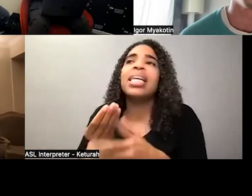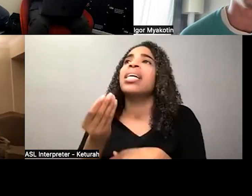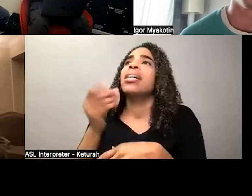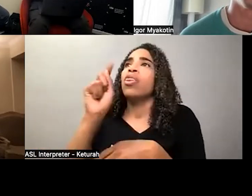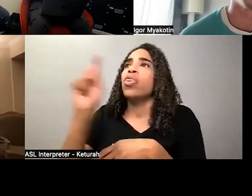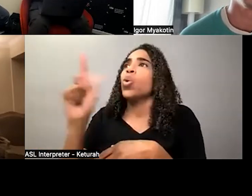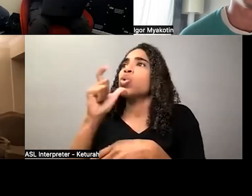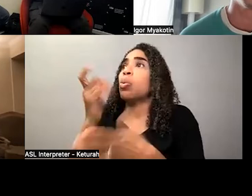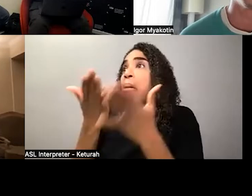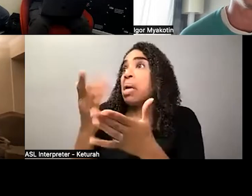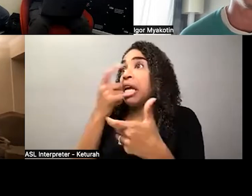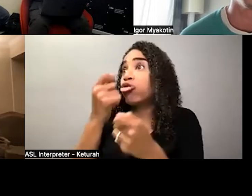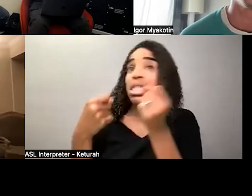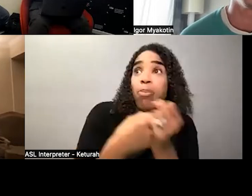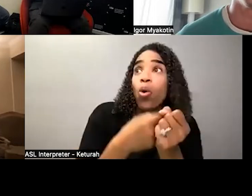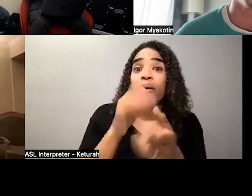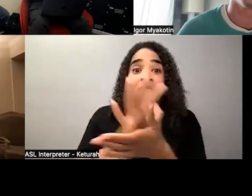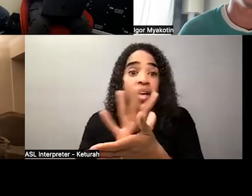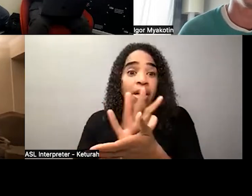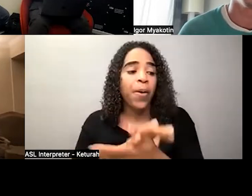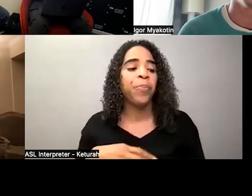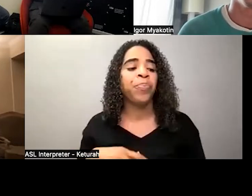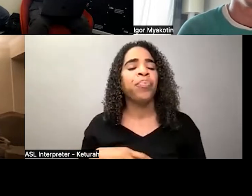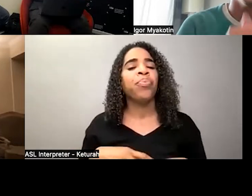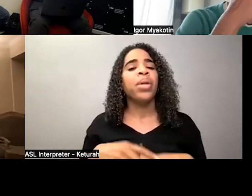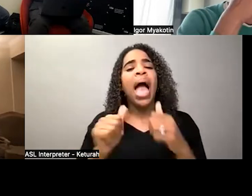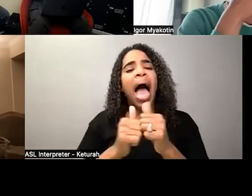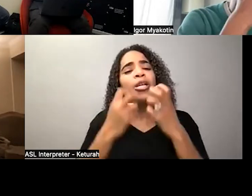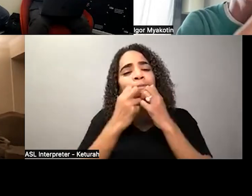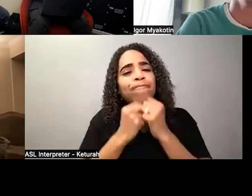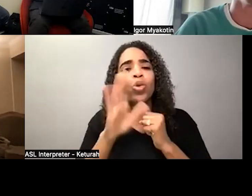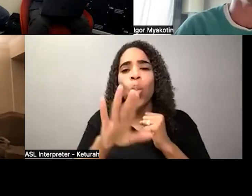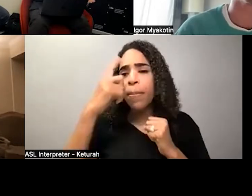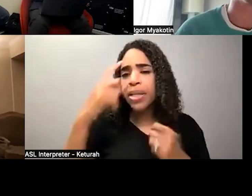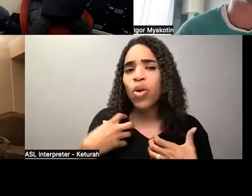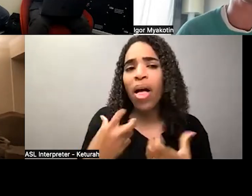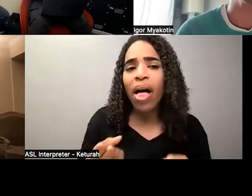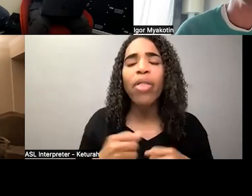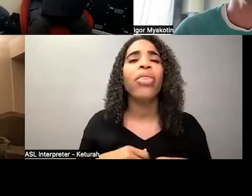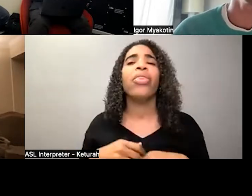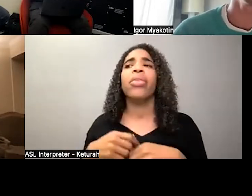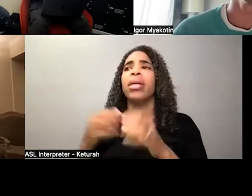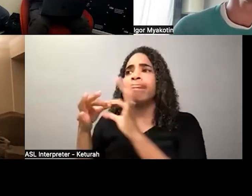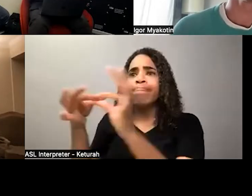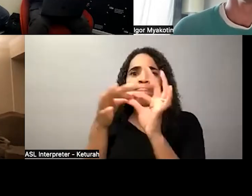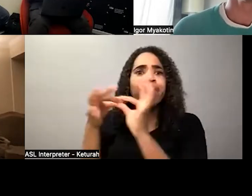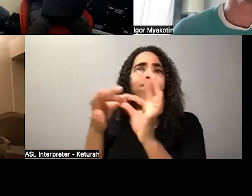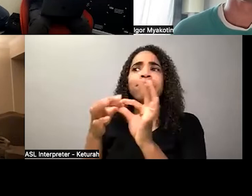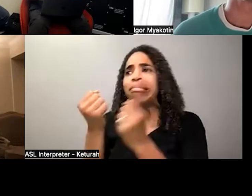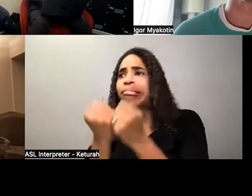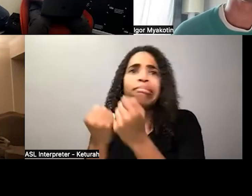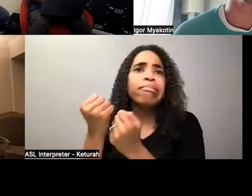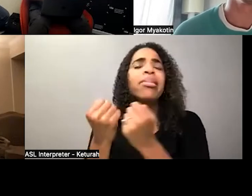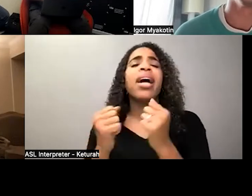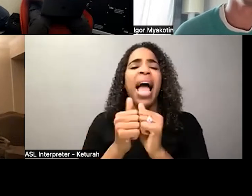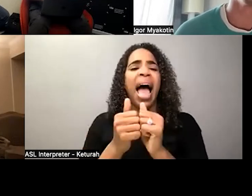in supporting you? And I mean, in terms of your mental health, the well-being of your collaborators. How do you strike that balance and